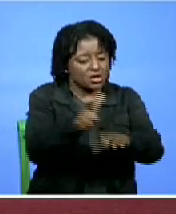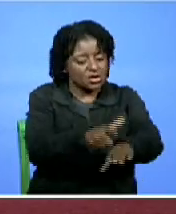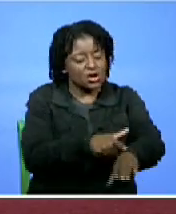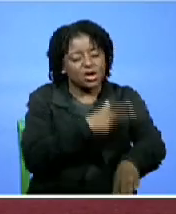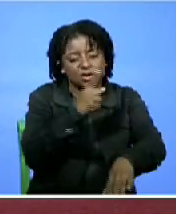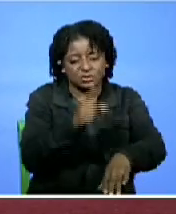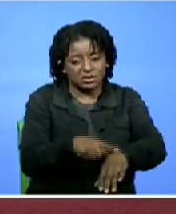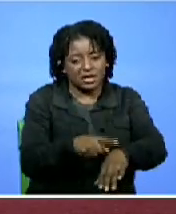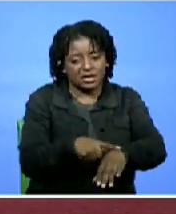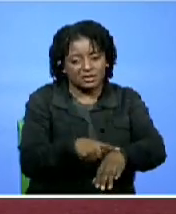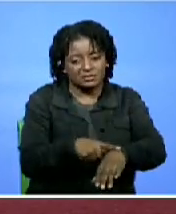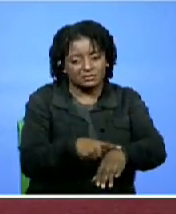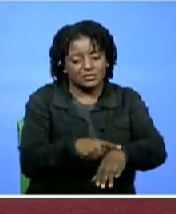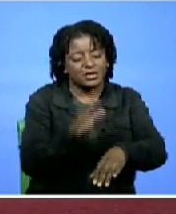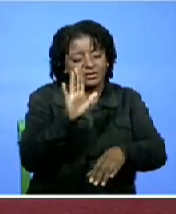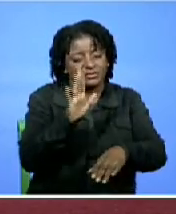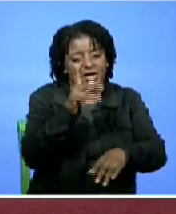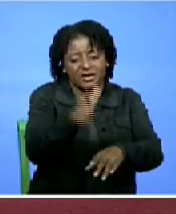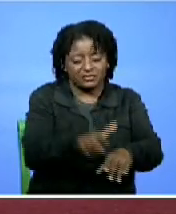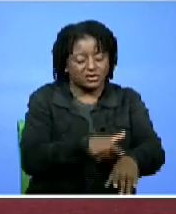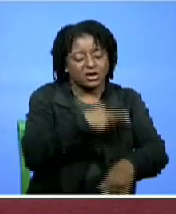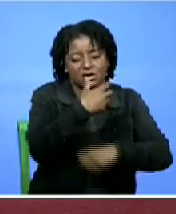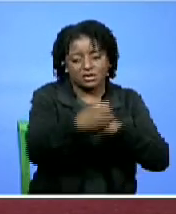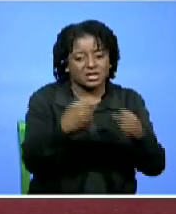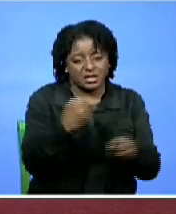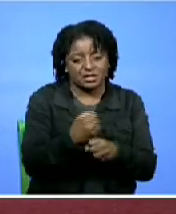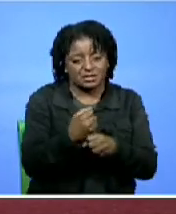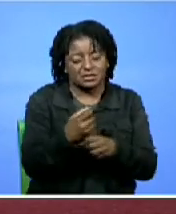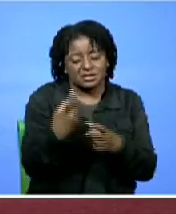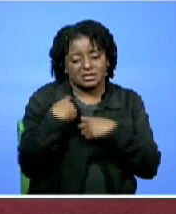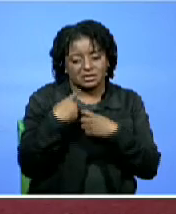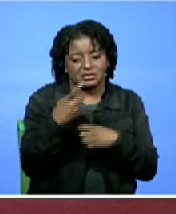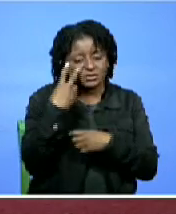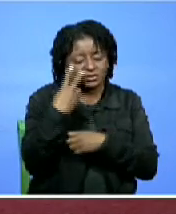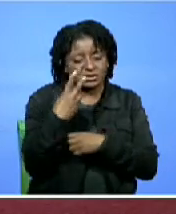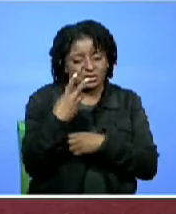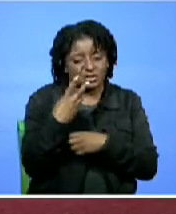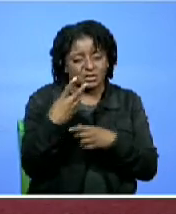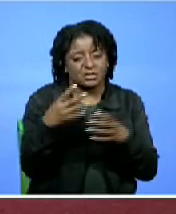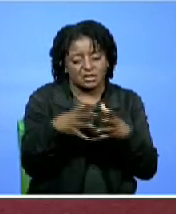long time, 5 long years,